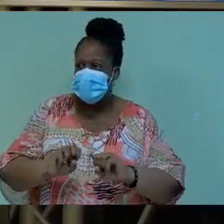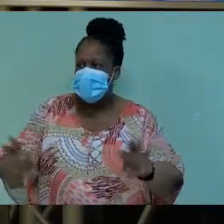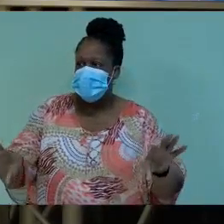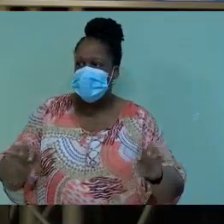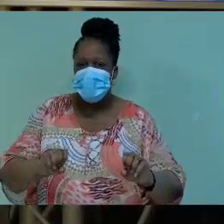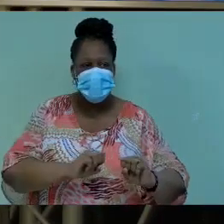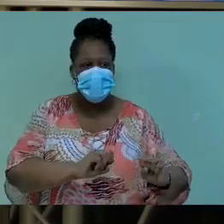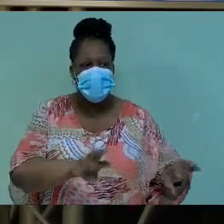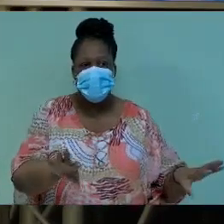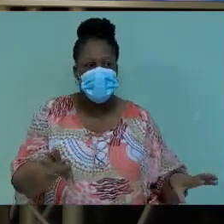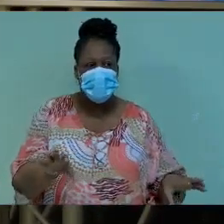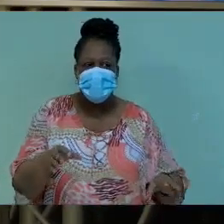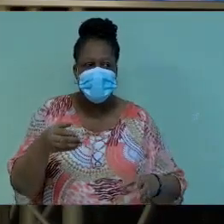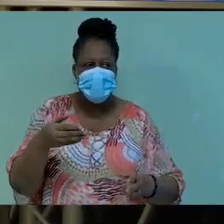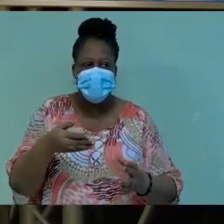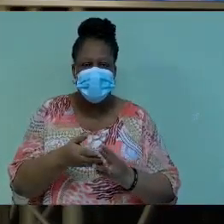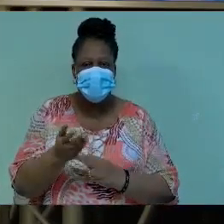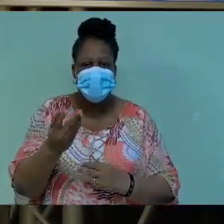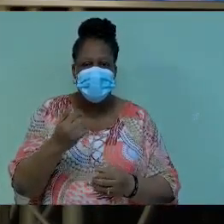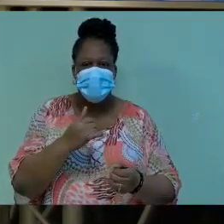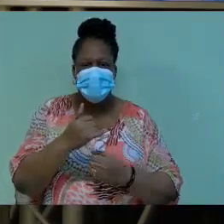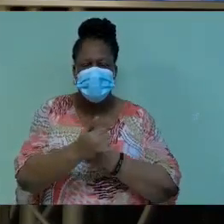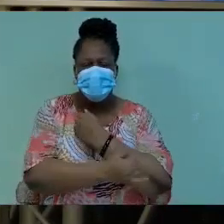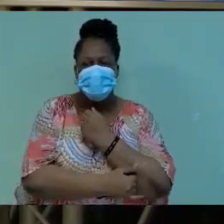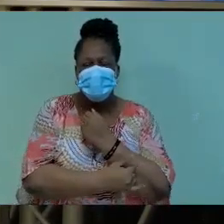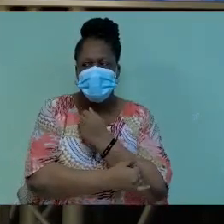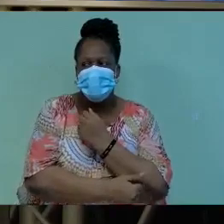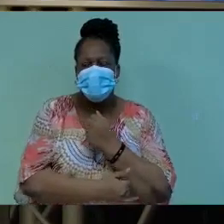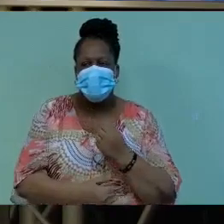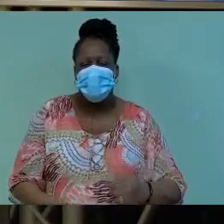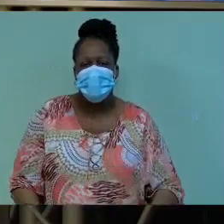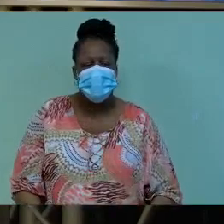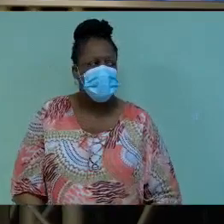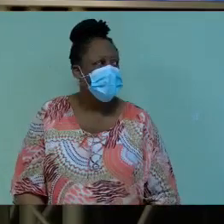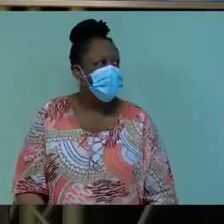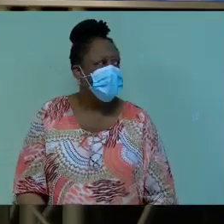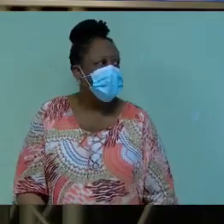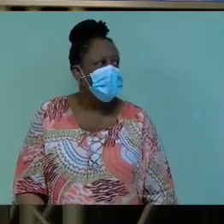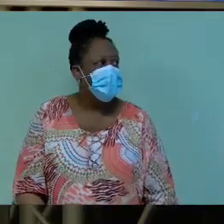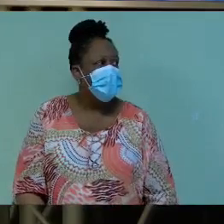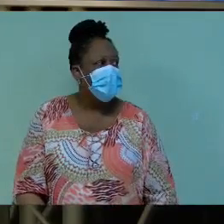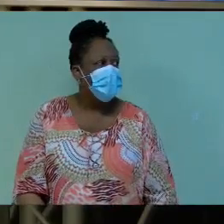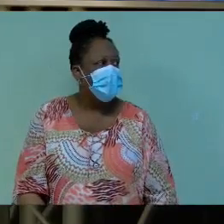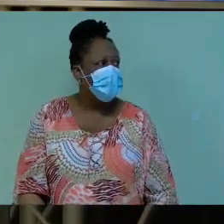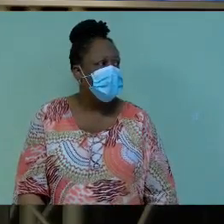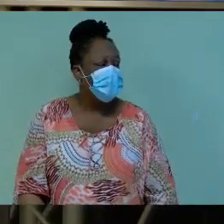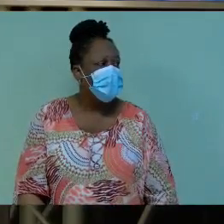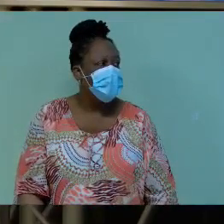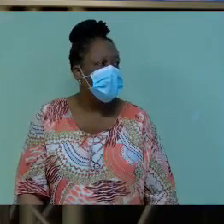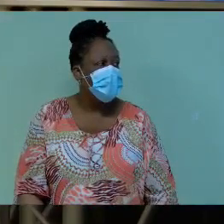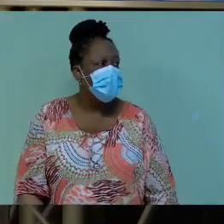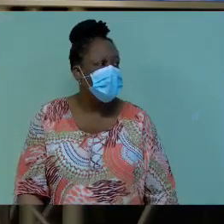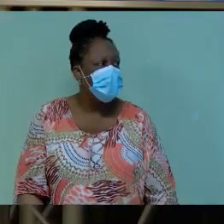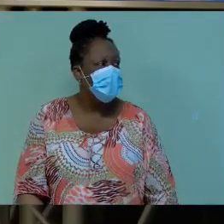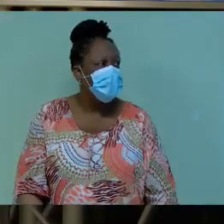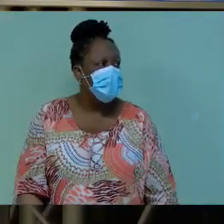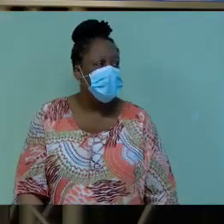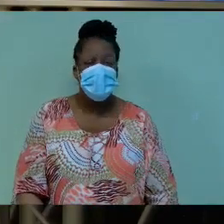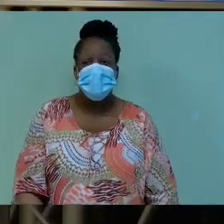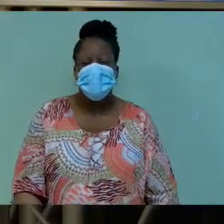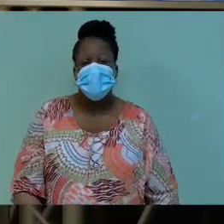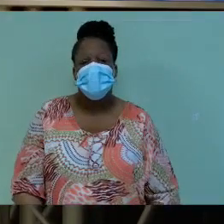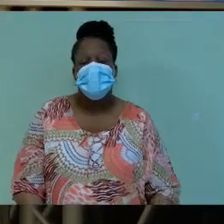as it relates to COVID-19, for example, earlier reports were that for you to get to herd immunity, you need to have about